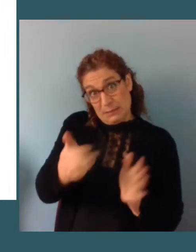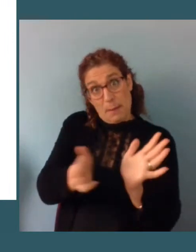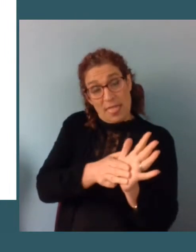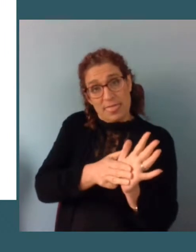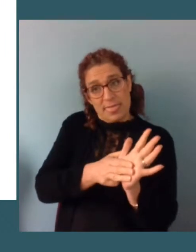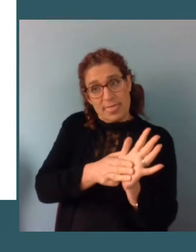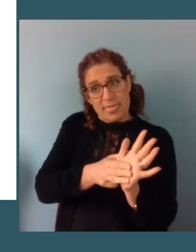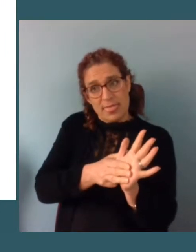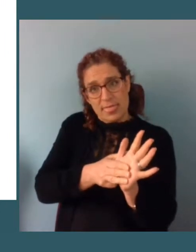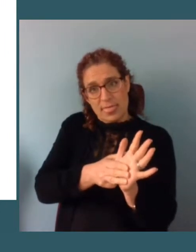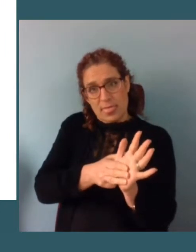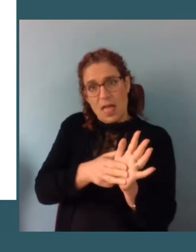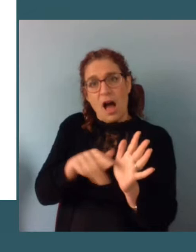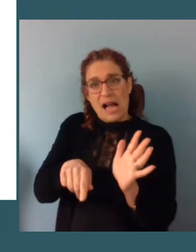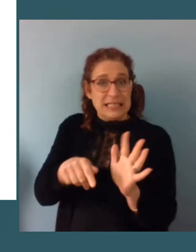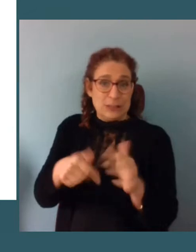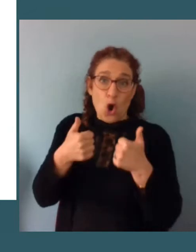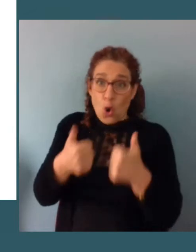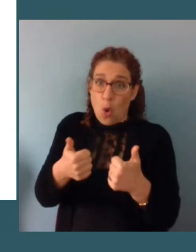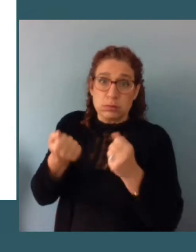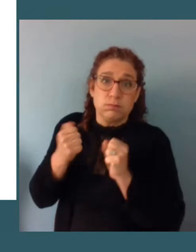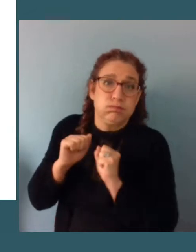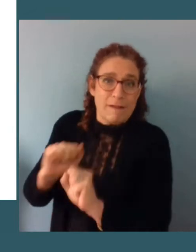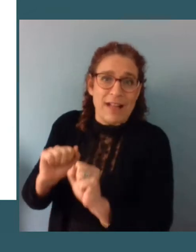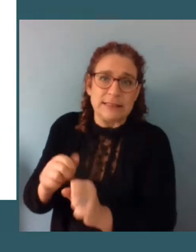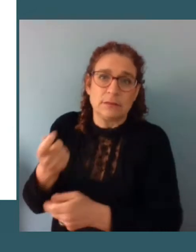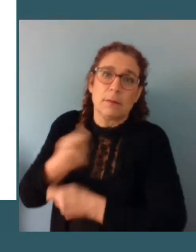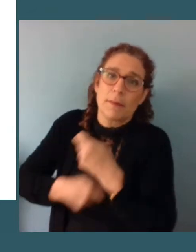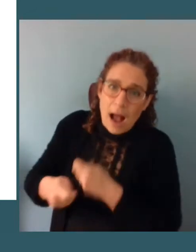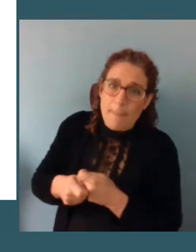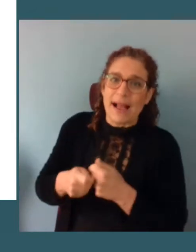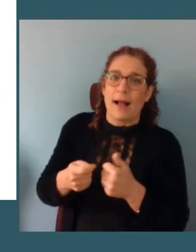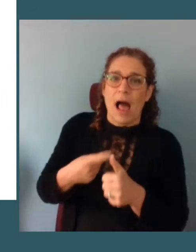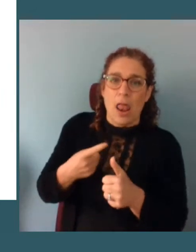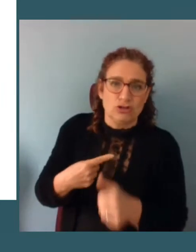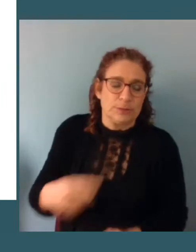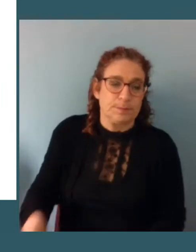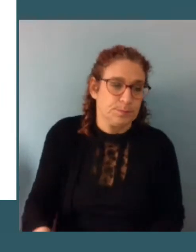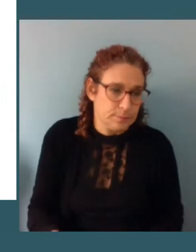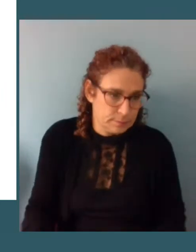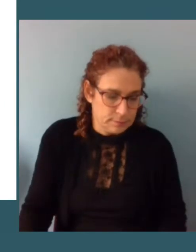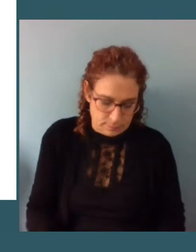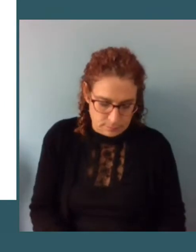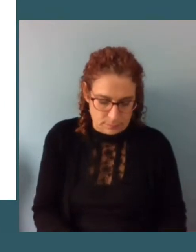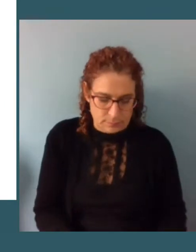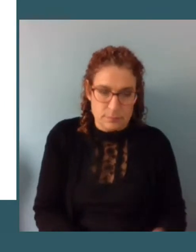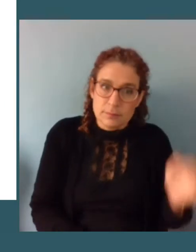for prevention, if you like. Next slide, please.